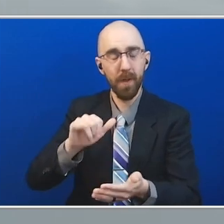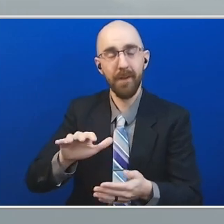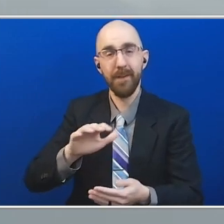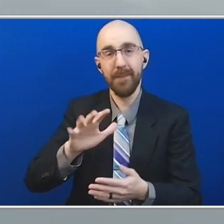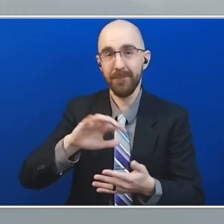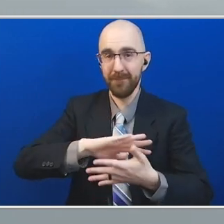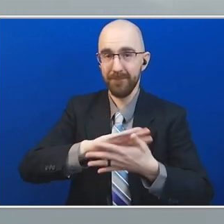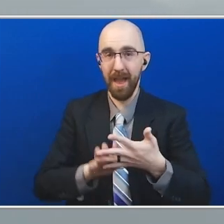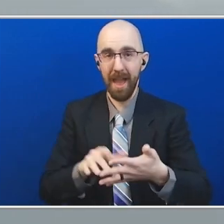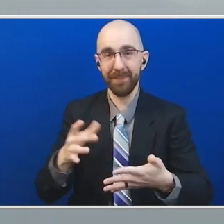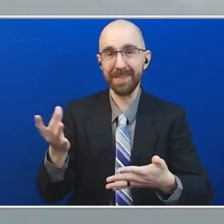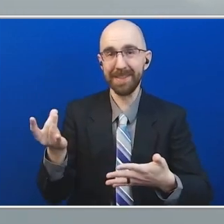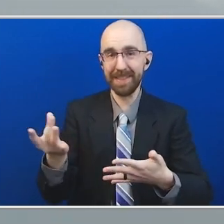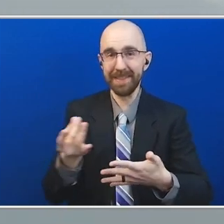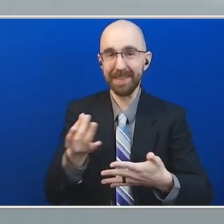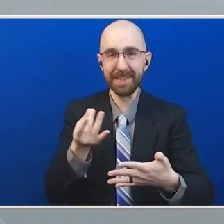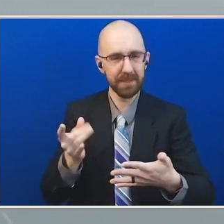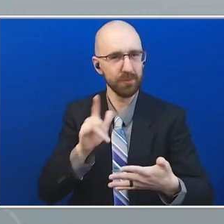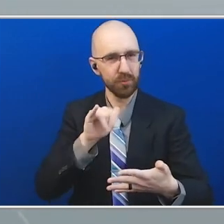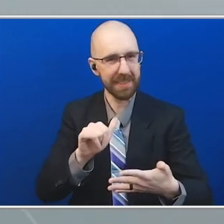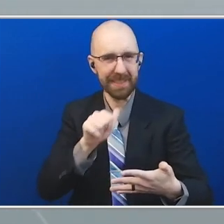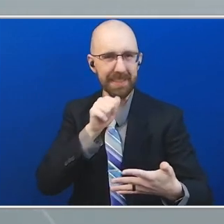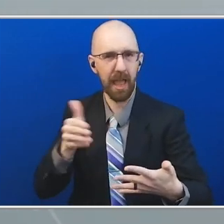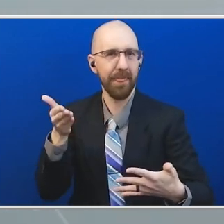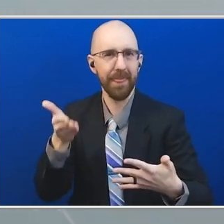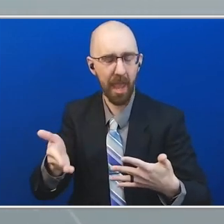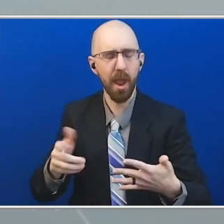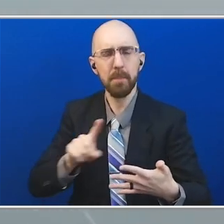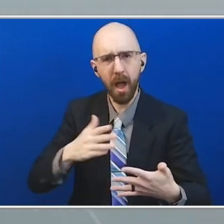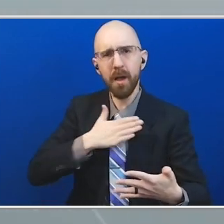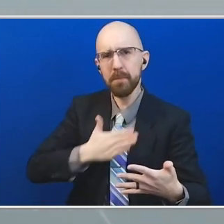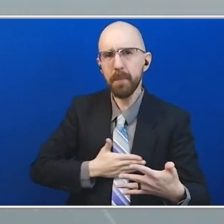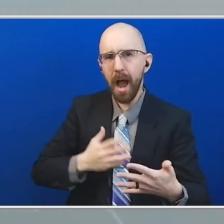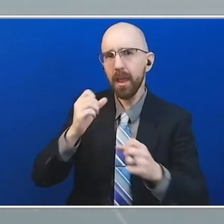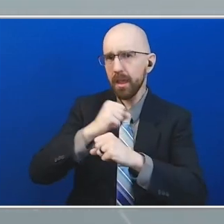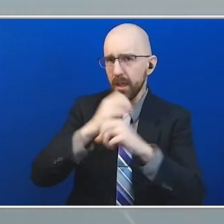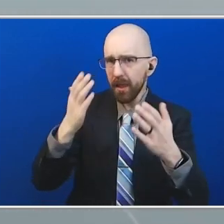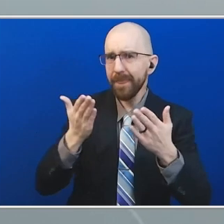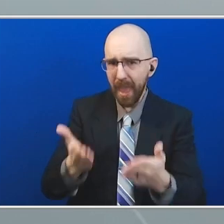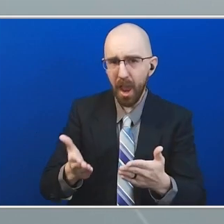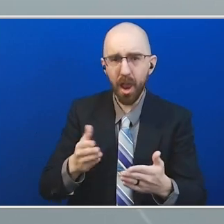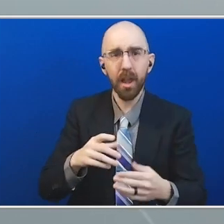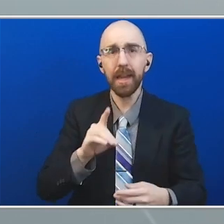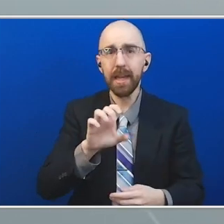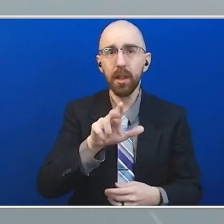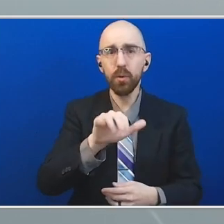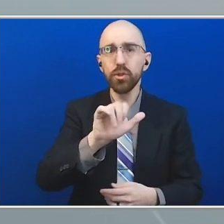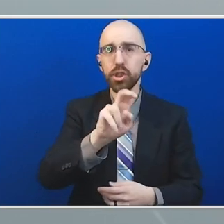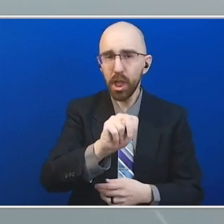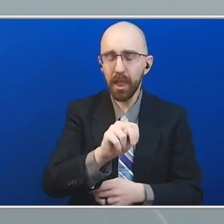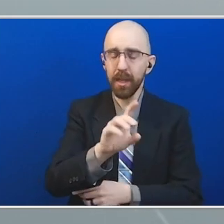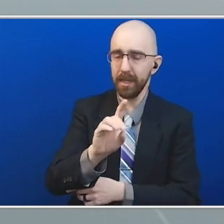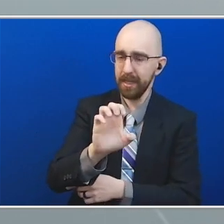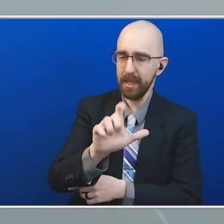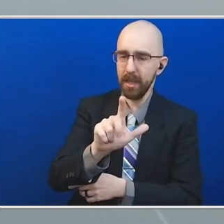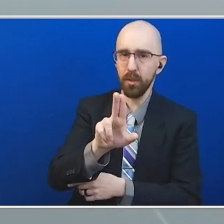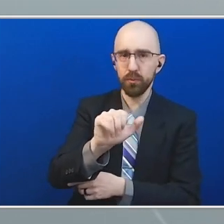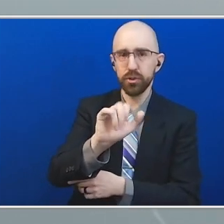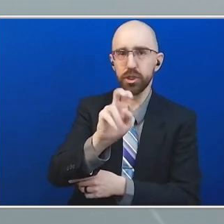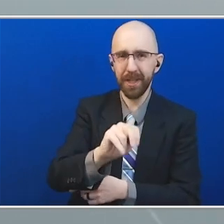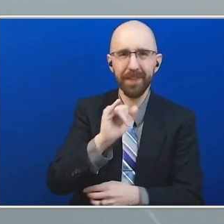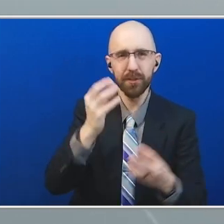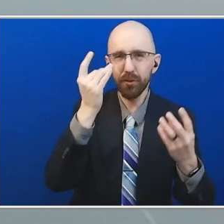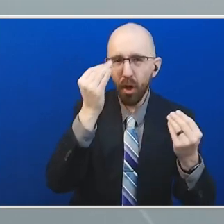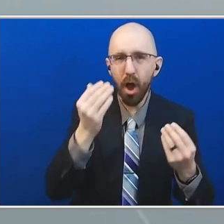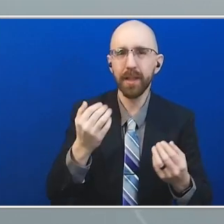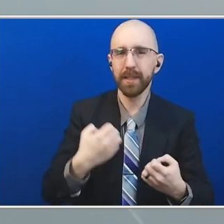but really it's not. But delusions, those relate to your thoughts and emotions. This image shows Parkinson's delusions can